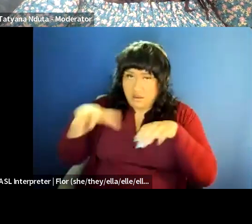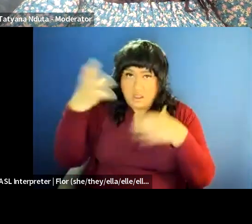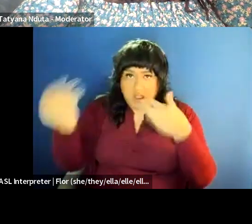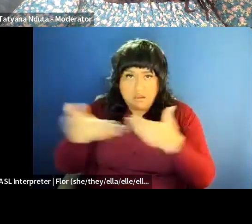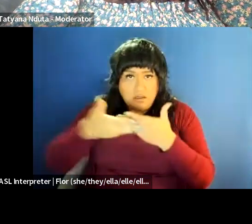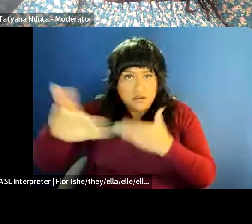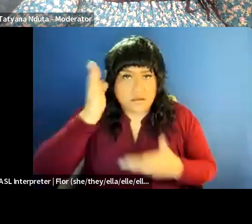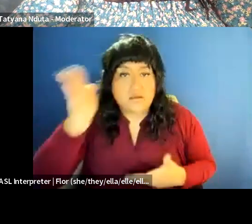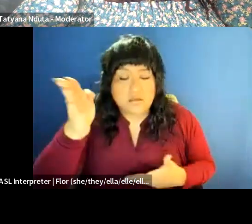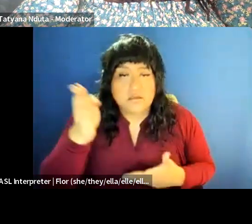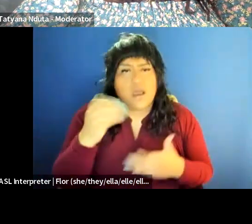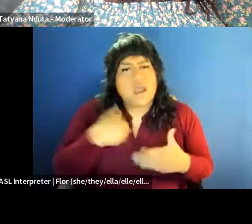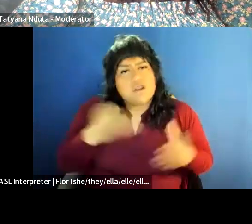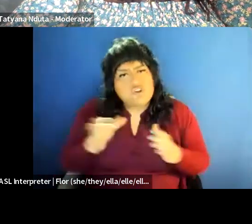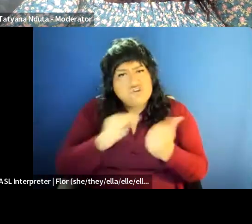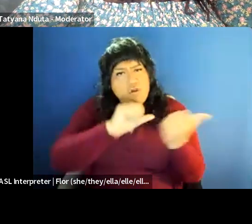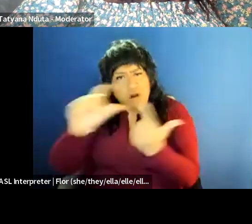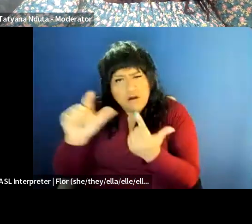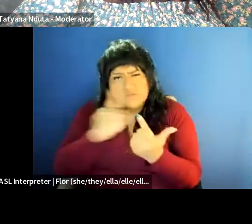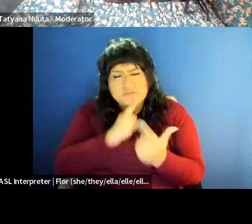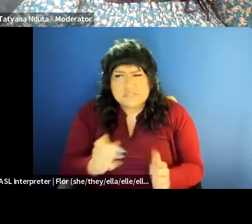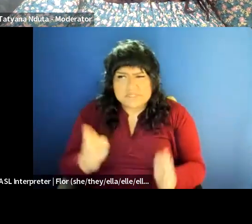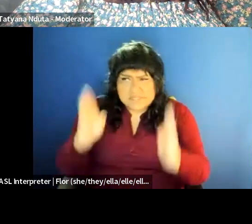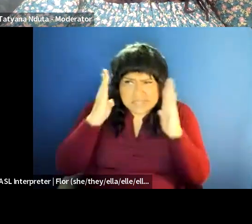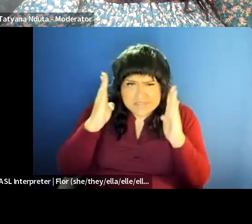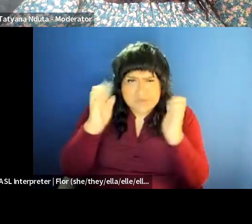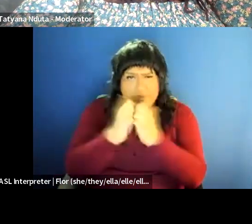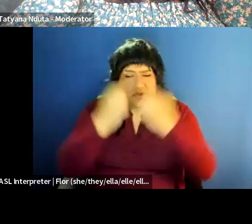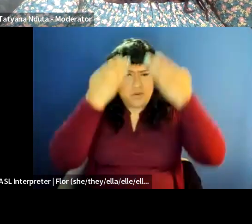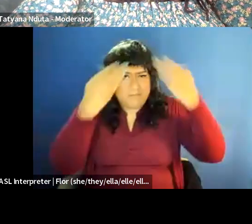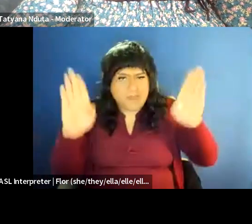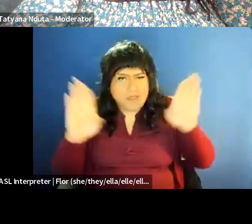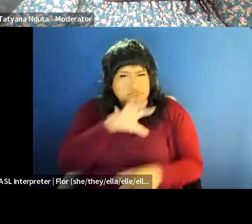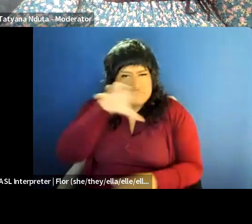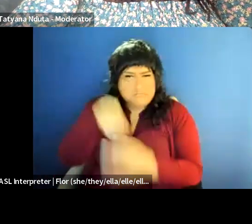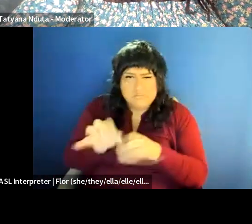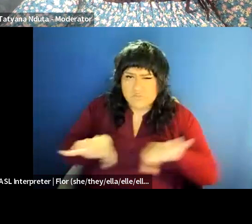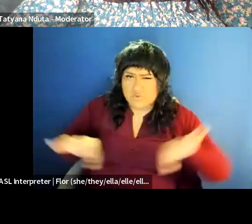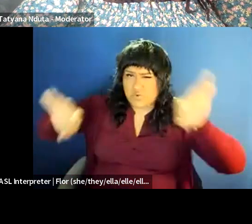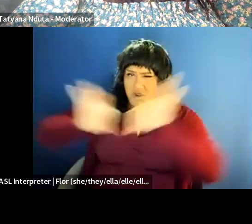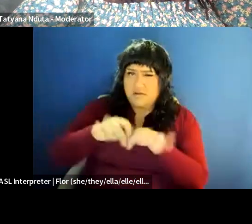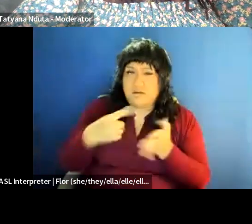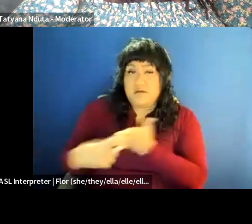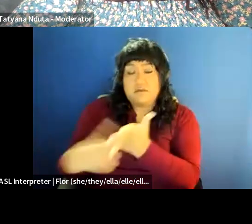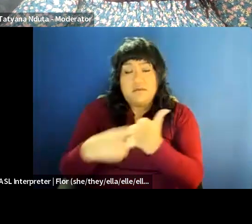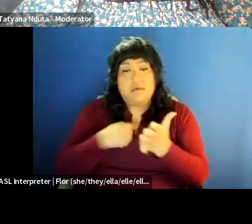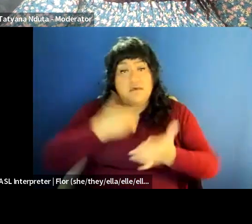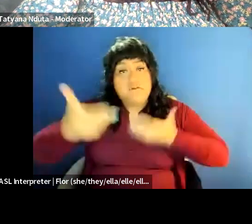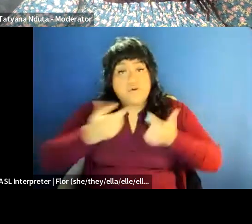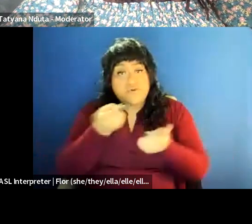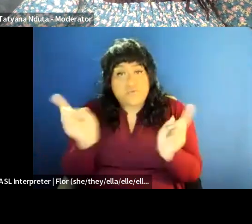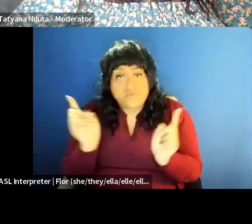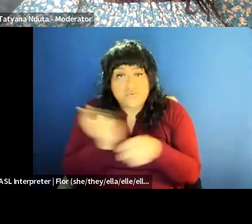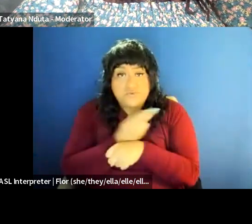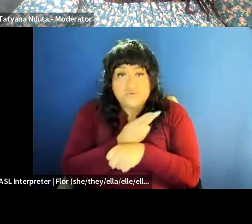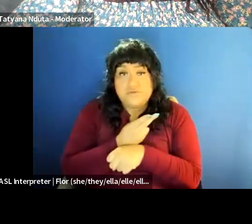open mind and to engage in this critical conversation. I invite you to use a chart to share